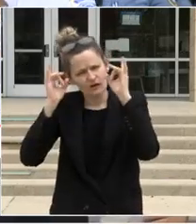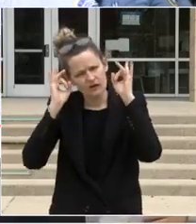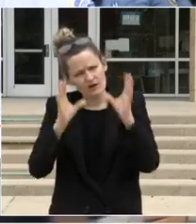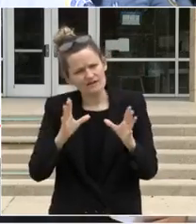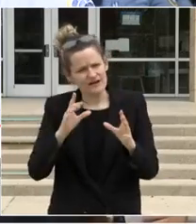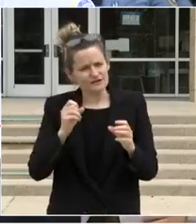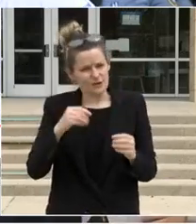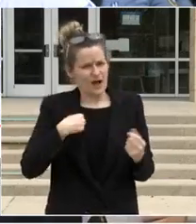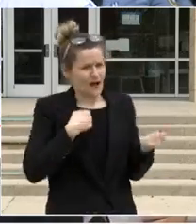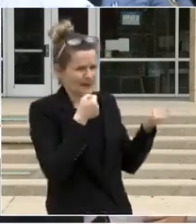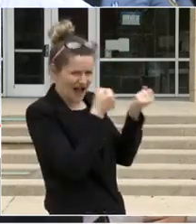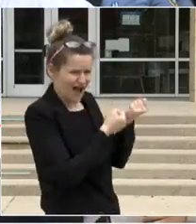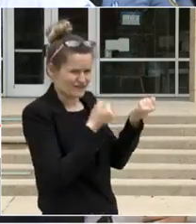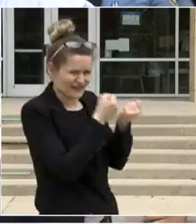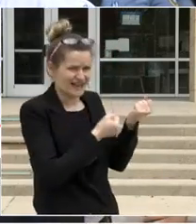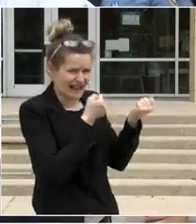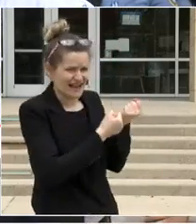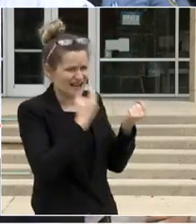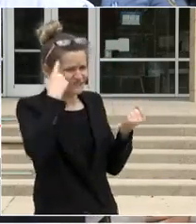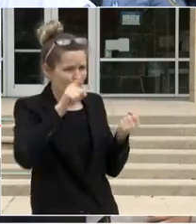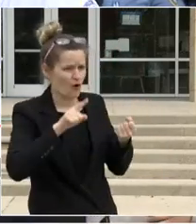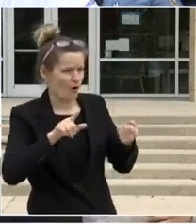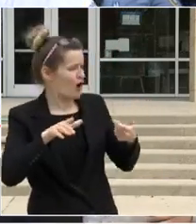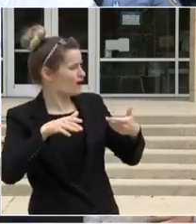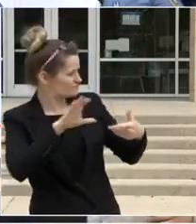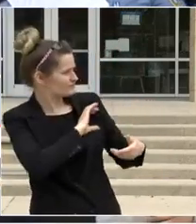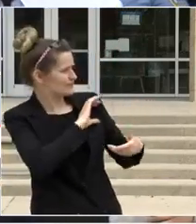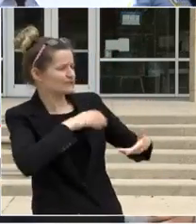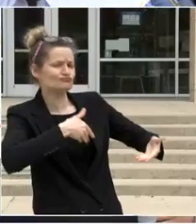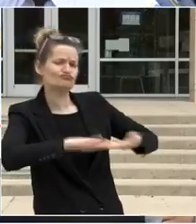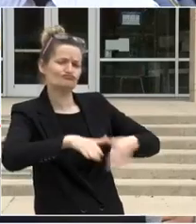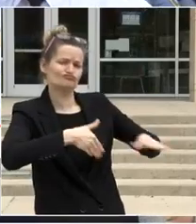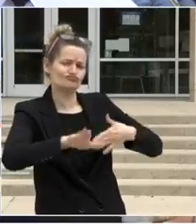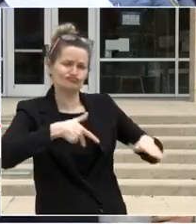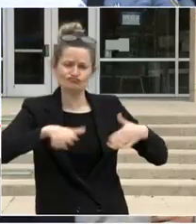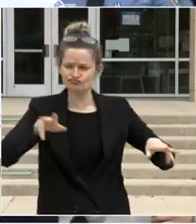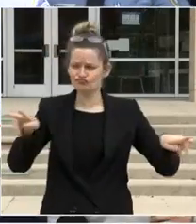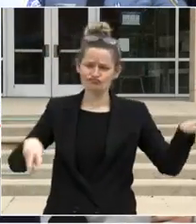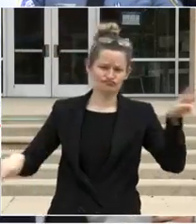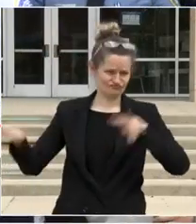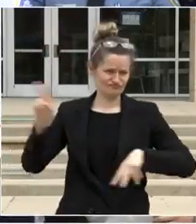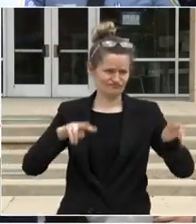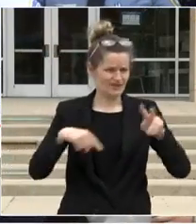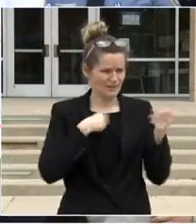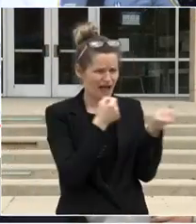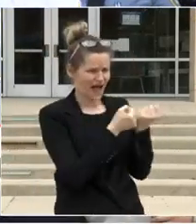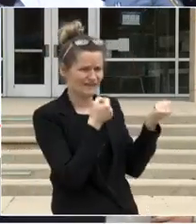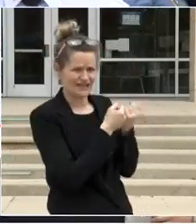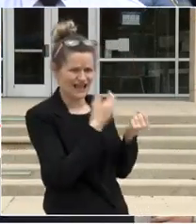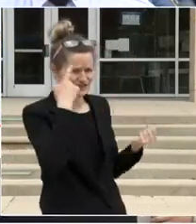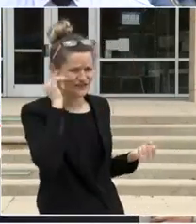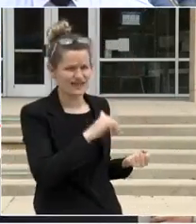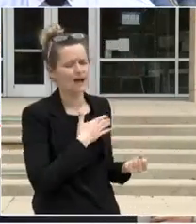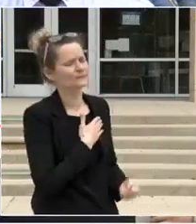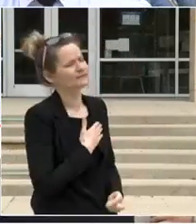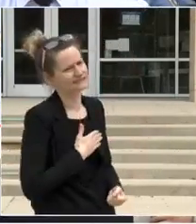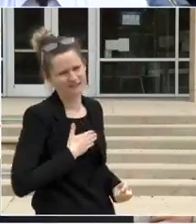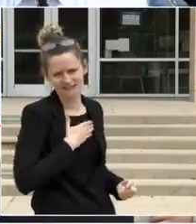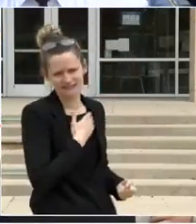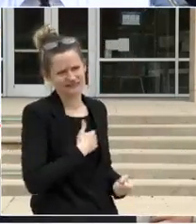of my constituents, please give us foot patrols. Okay, thank you for that statement. And we want to put the